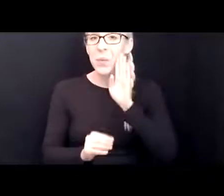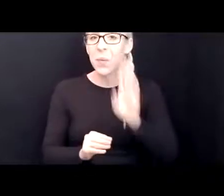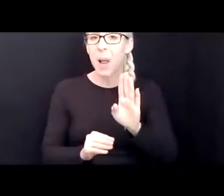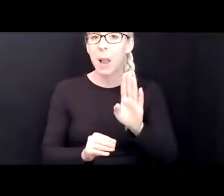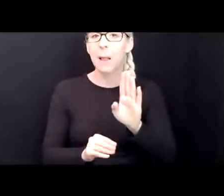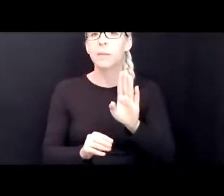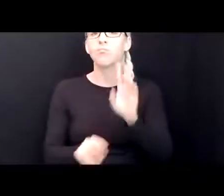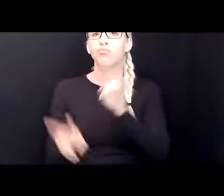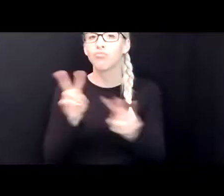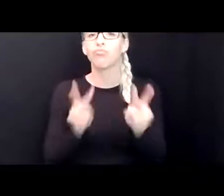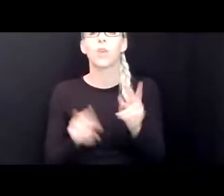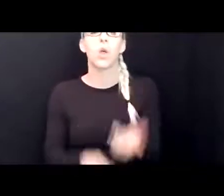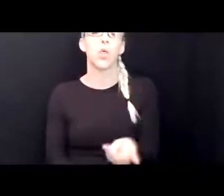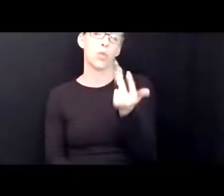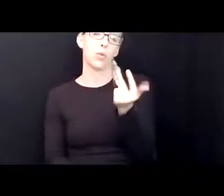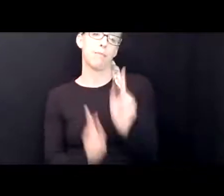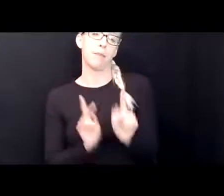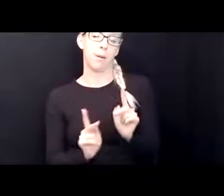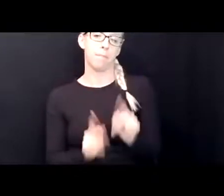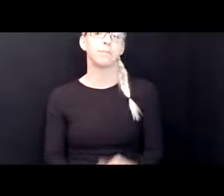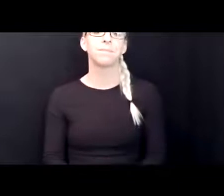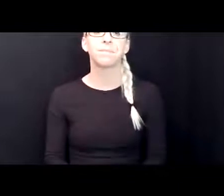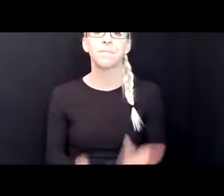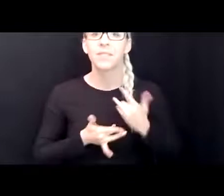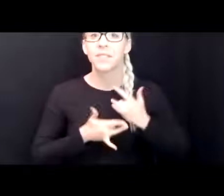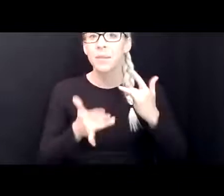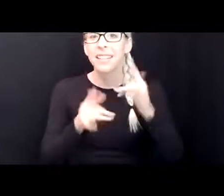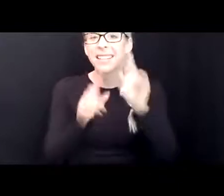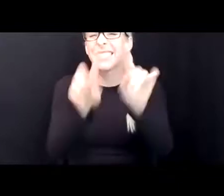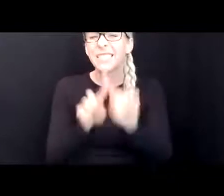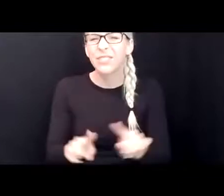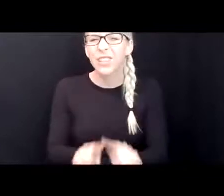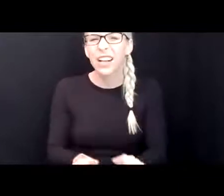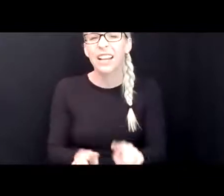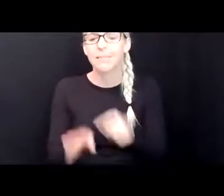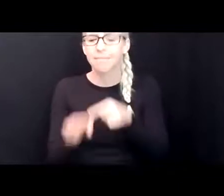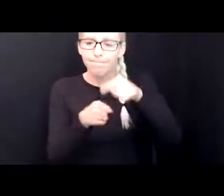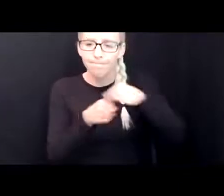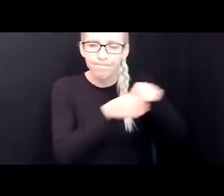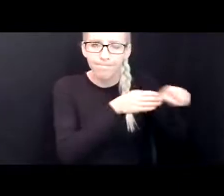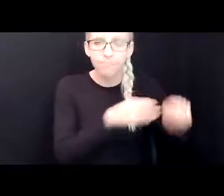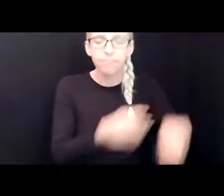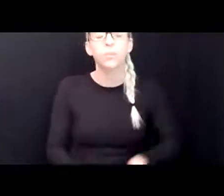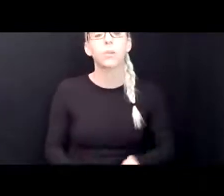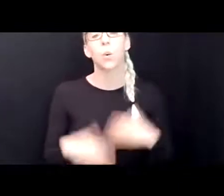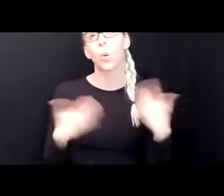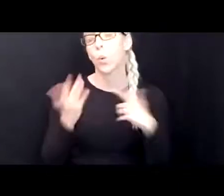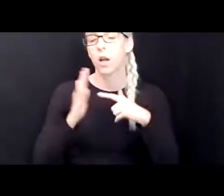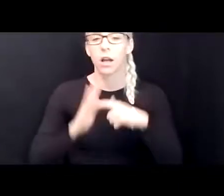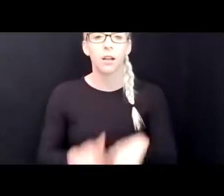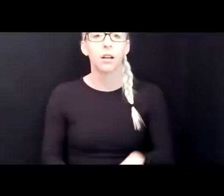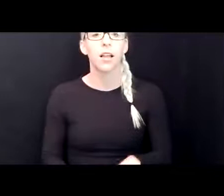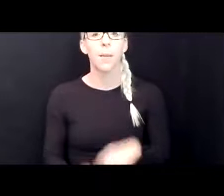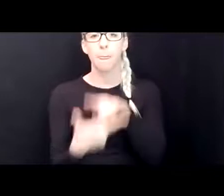of 3 different individuals, normally different types of disciplines. So we might have a